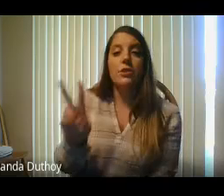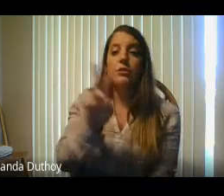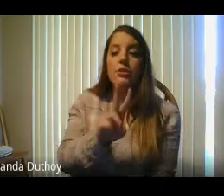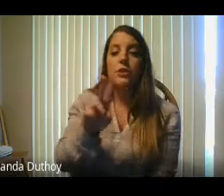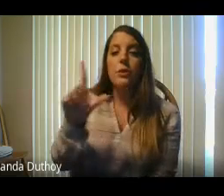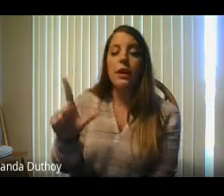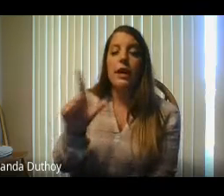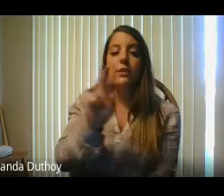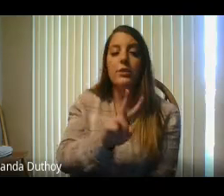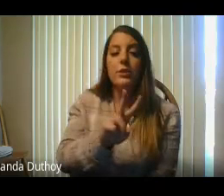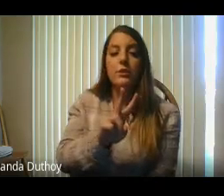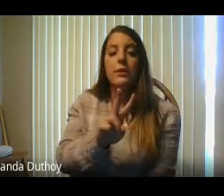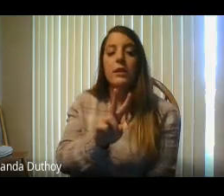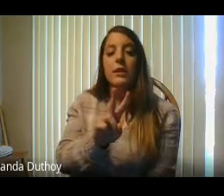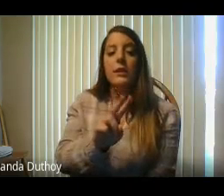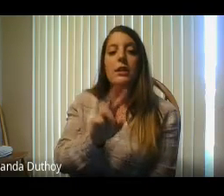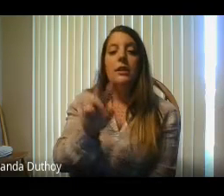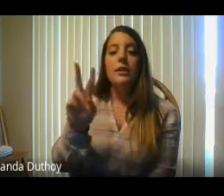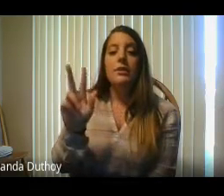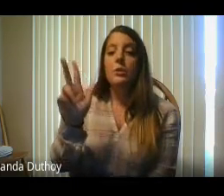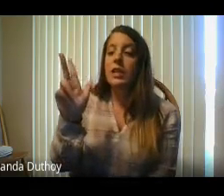22 can either do 2, 2 or L2.